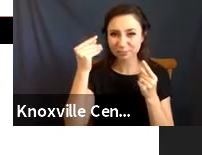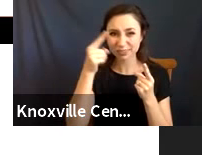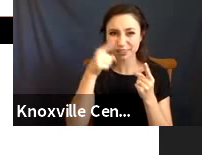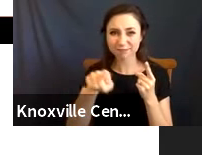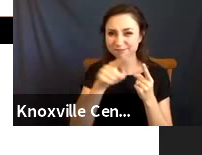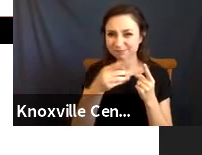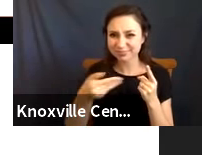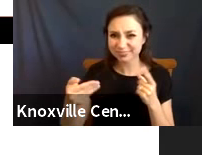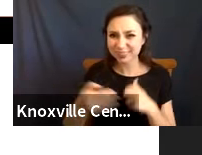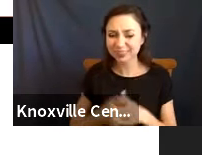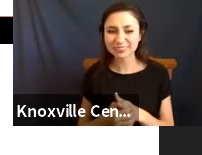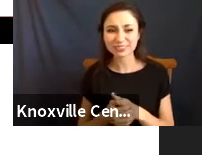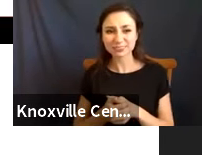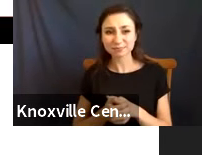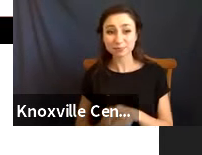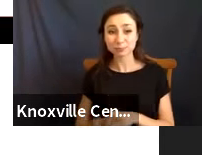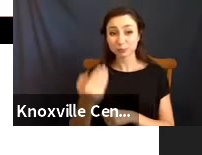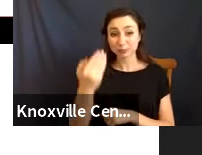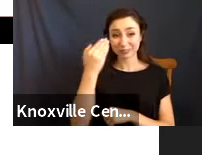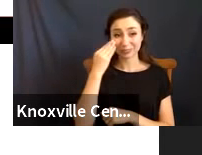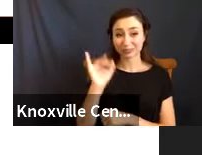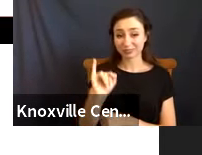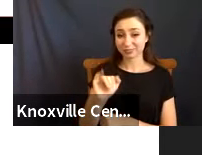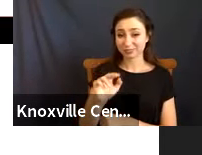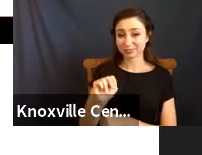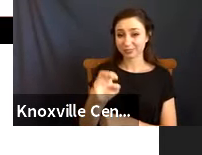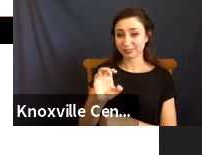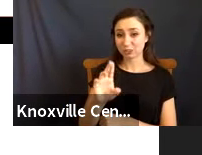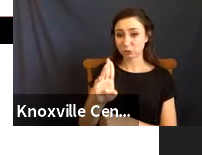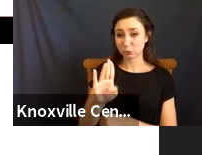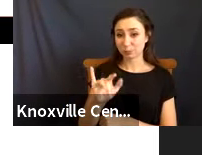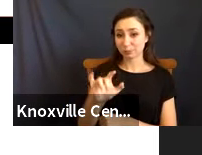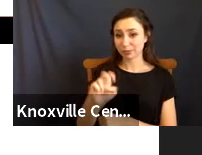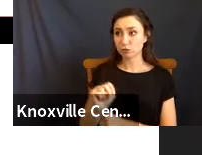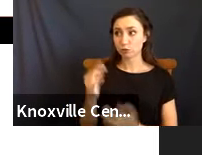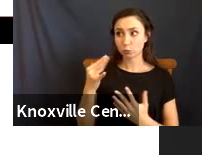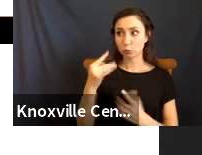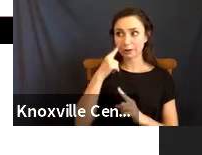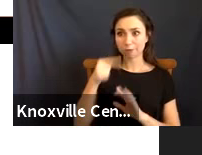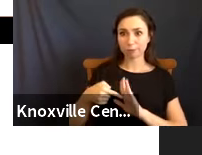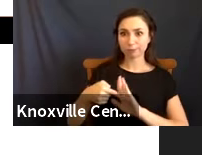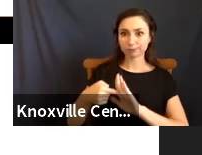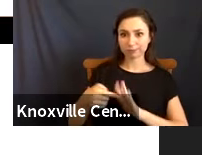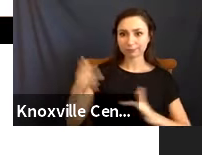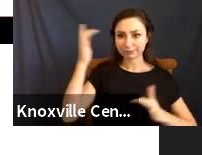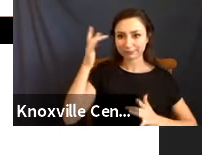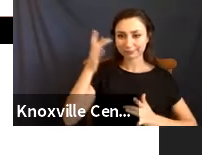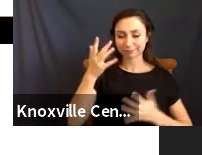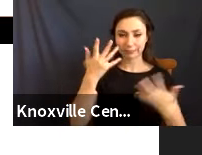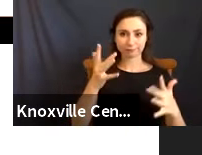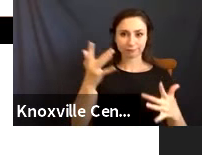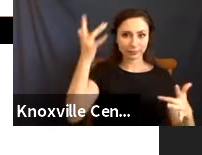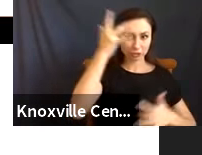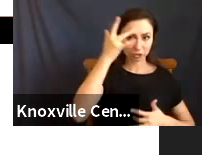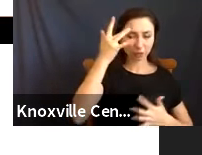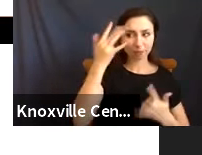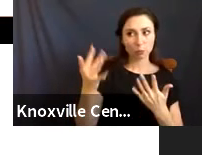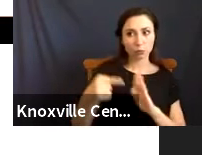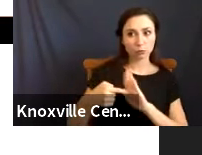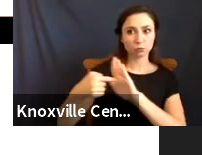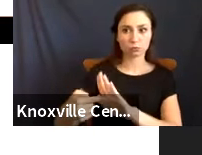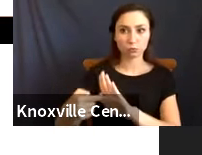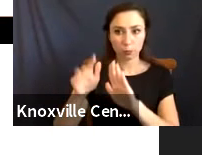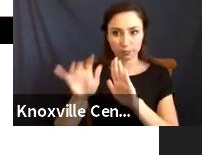Well, we know an incubation period has been assumed to be 10 to 14 days. And Dr. Buchanan and Knox County Health Department have